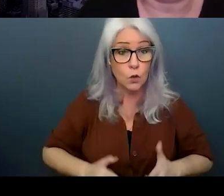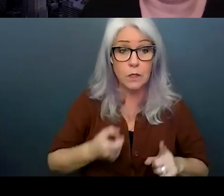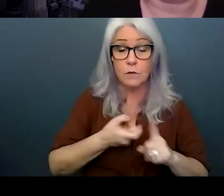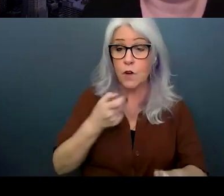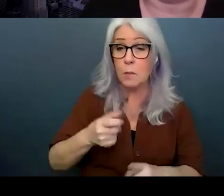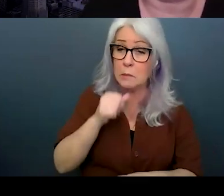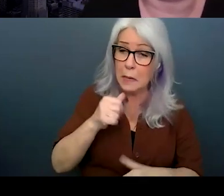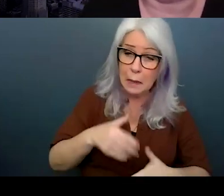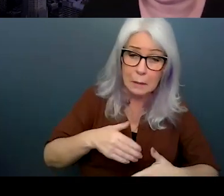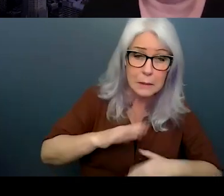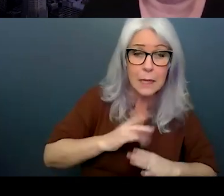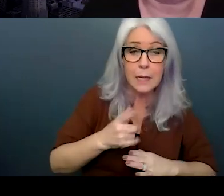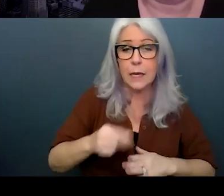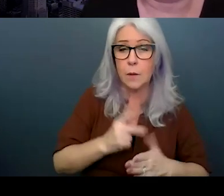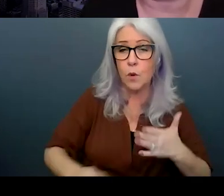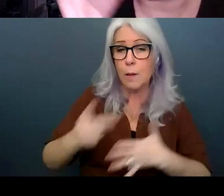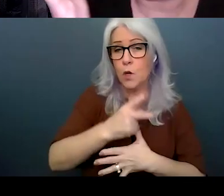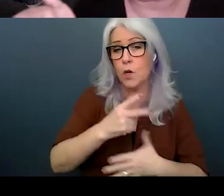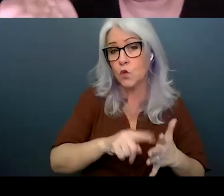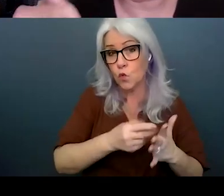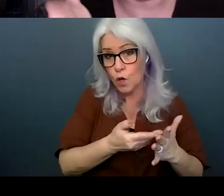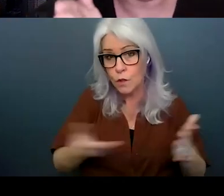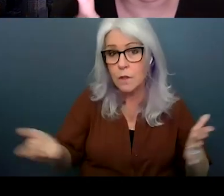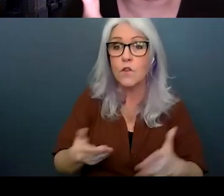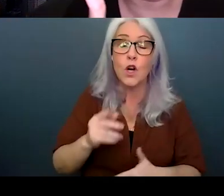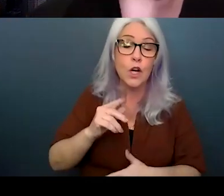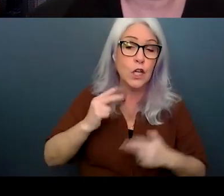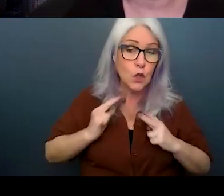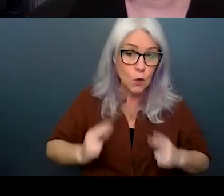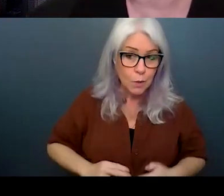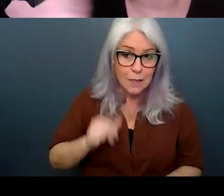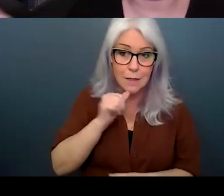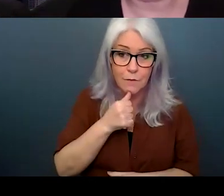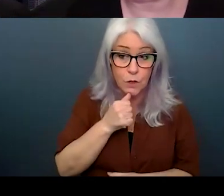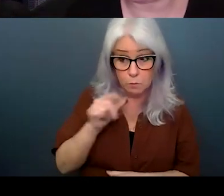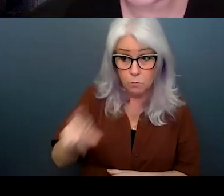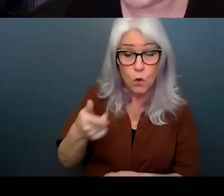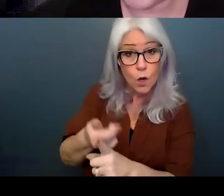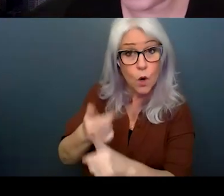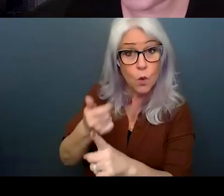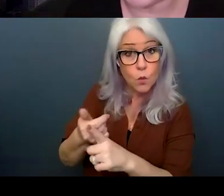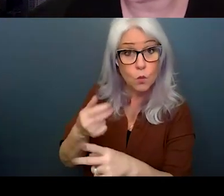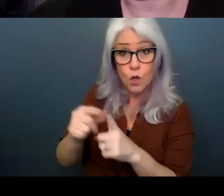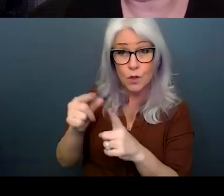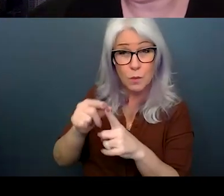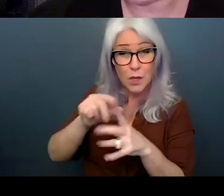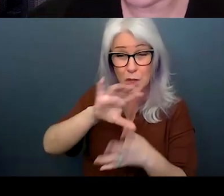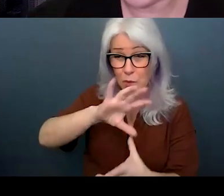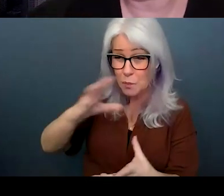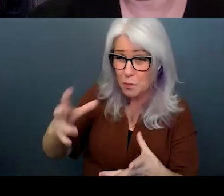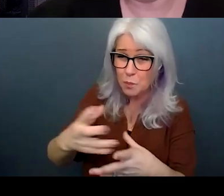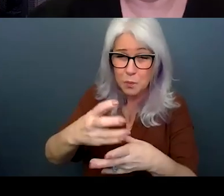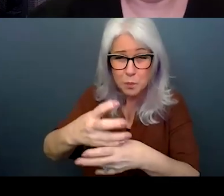primary source of human suffering. So that's in your own words, but you're summarizing an entire book, so there's no